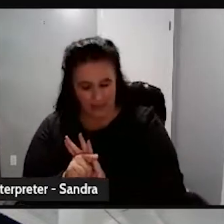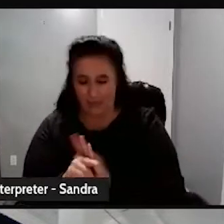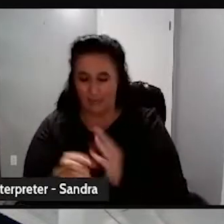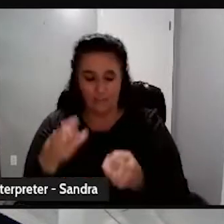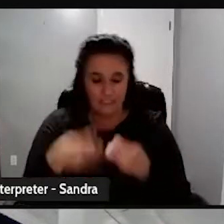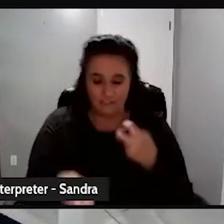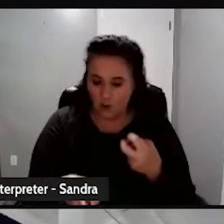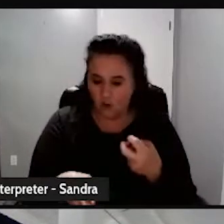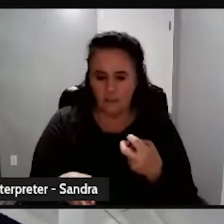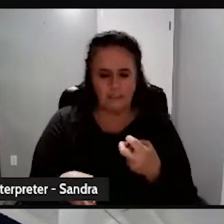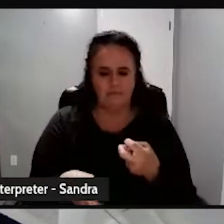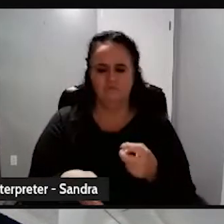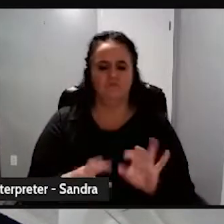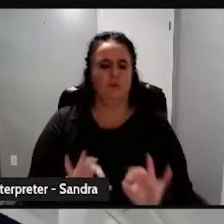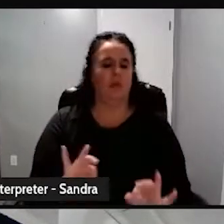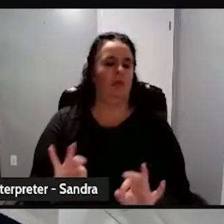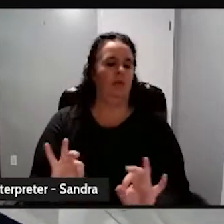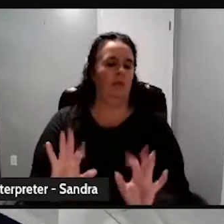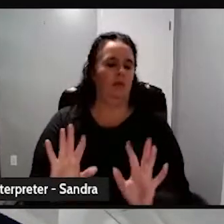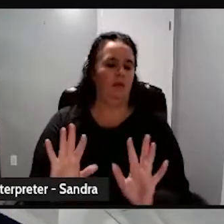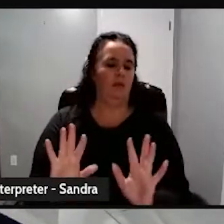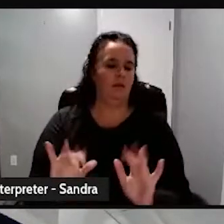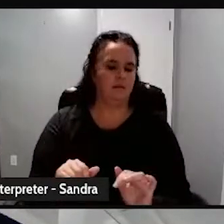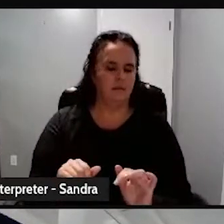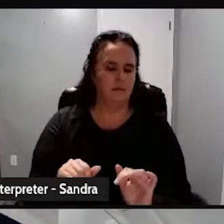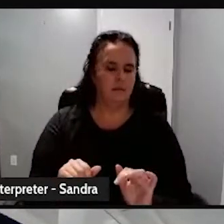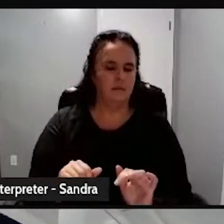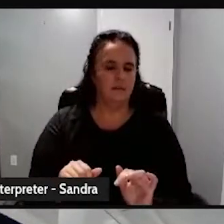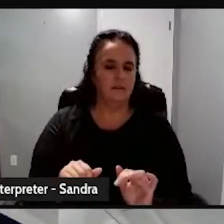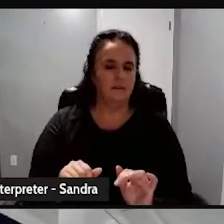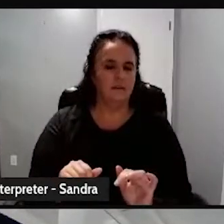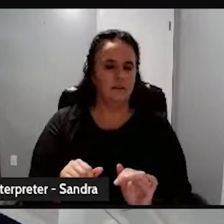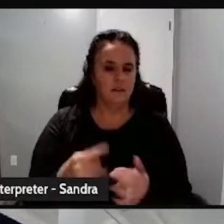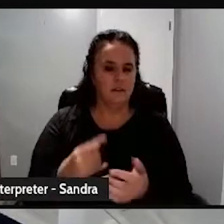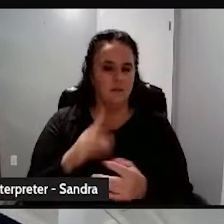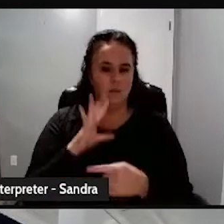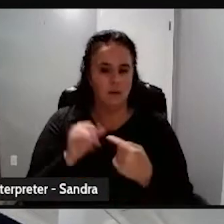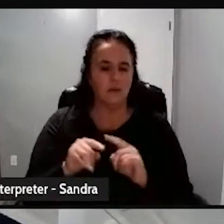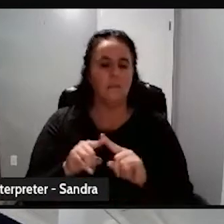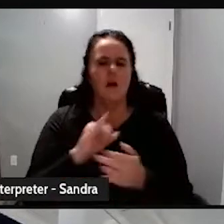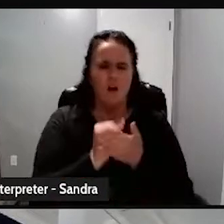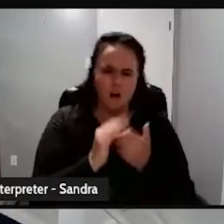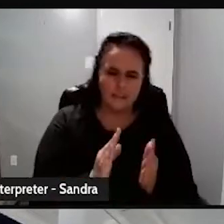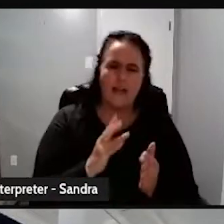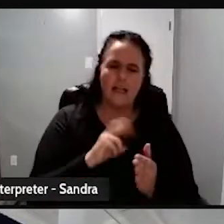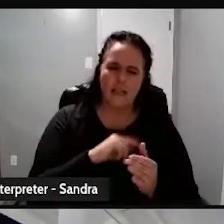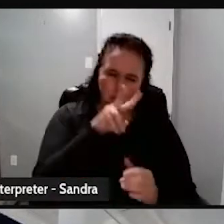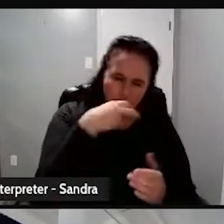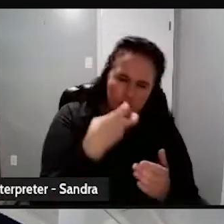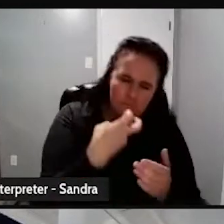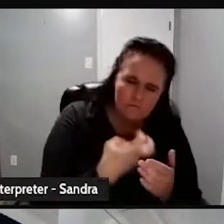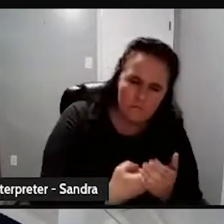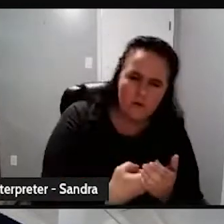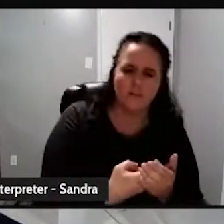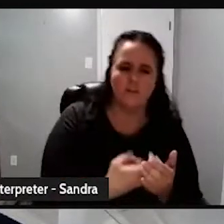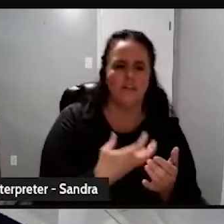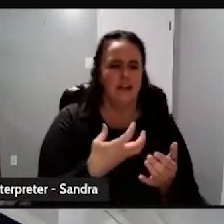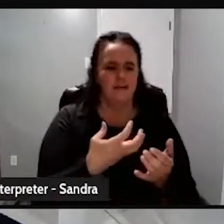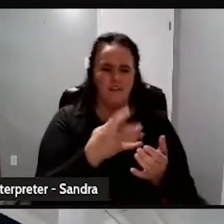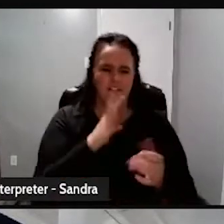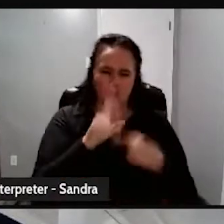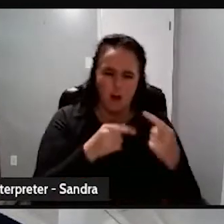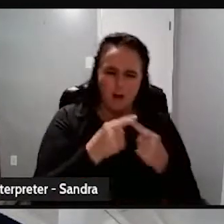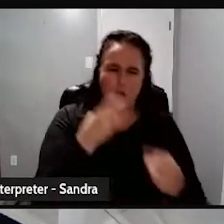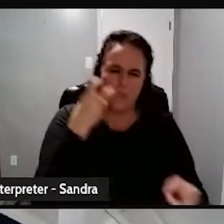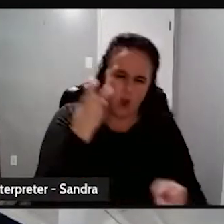but artists like to delve into those hard to talk about conversations and get into